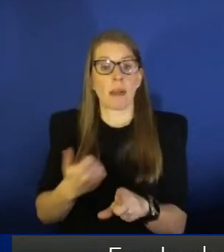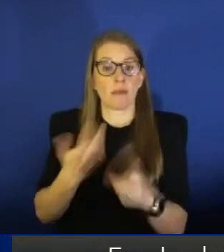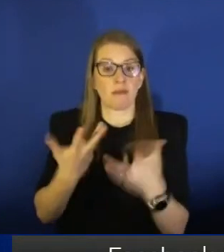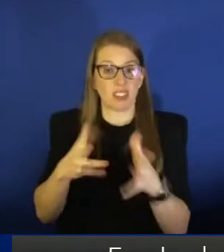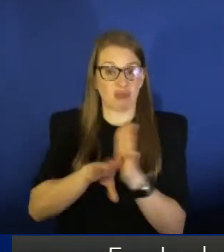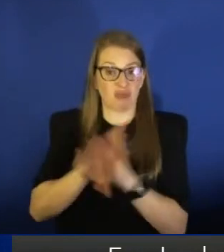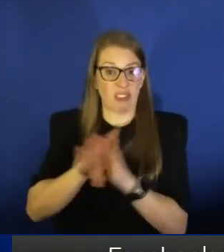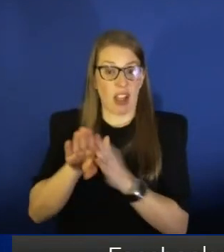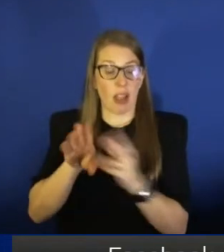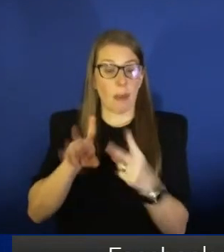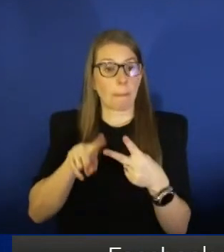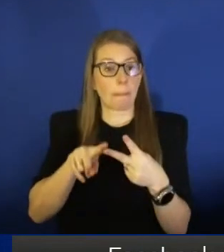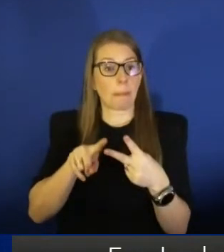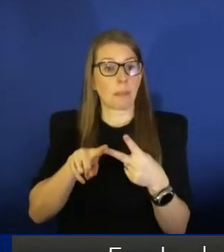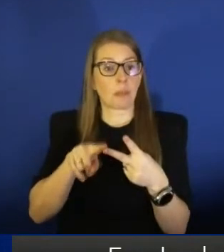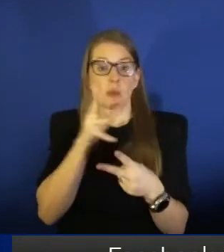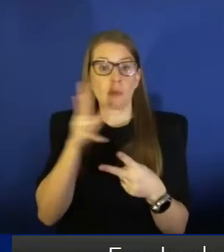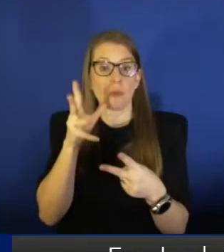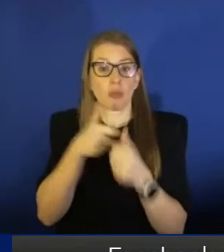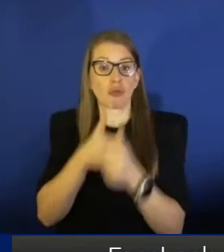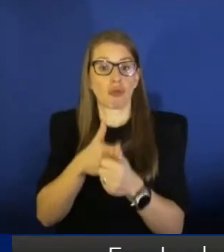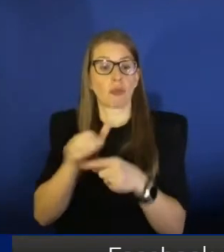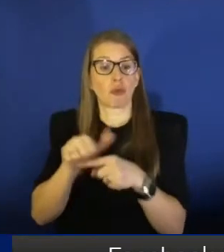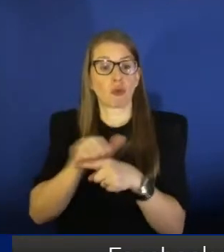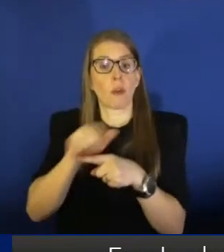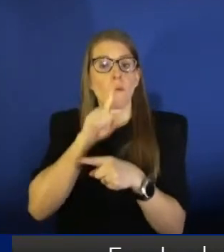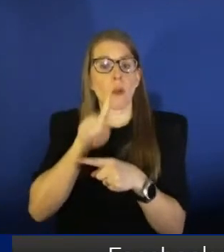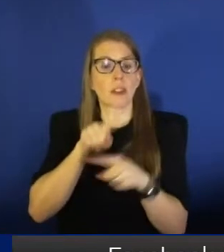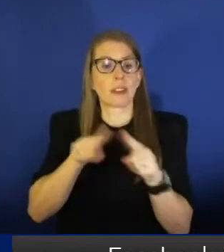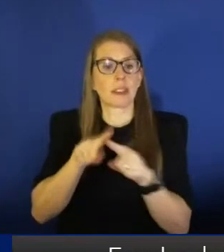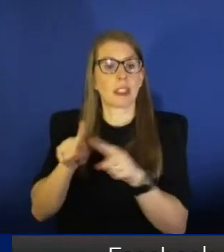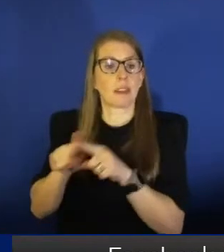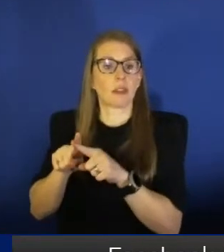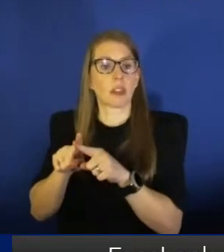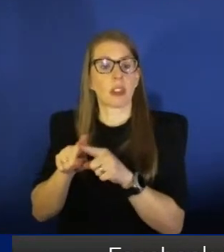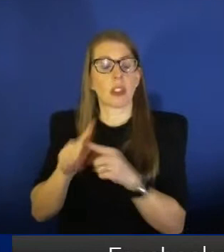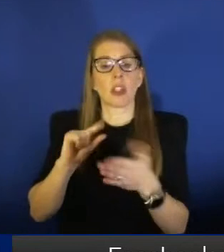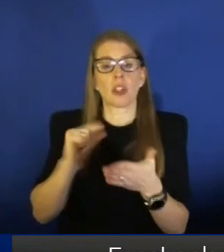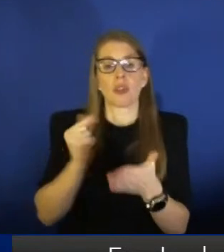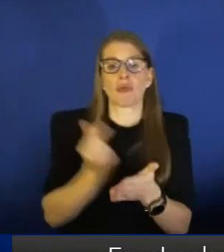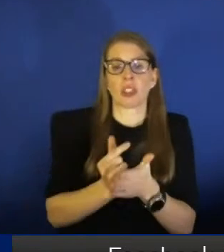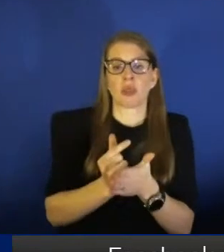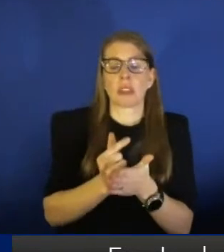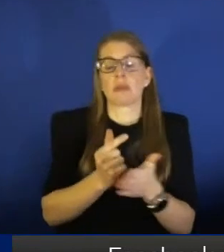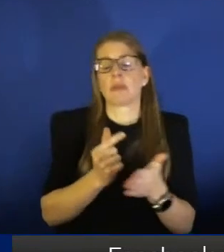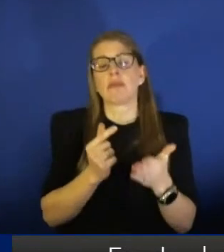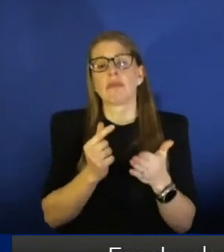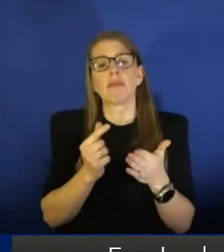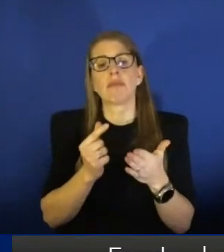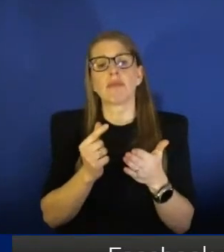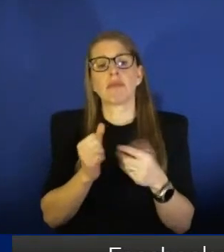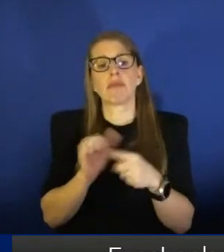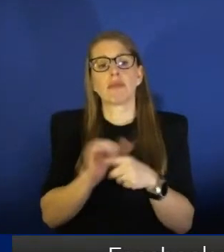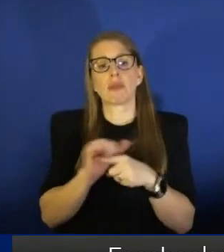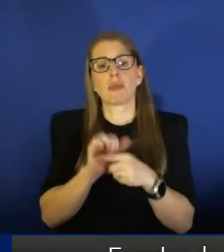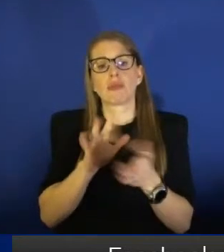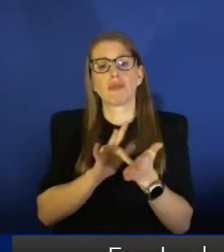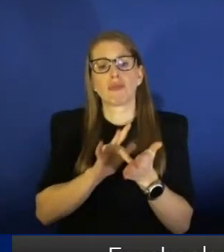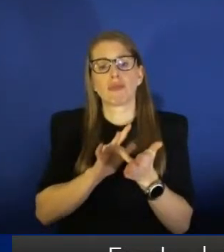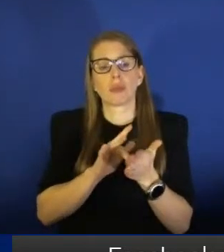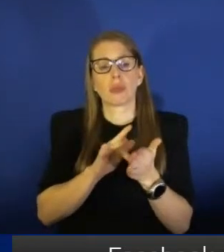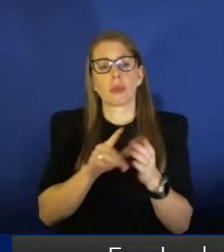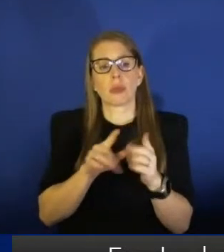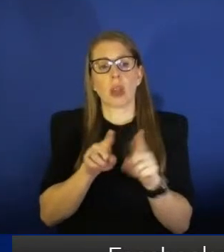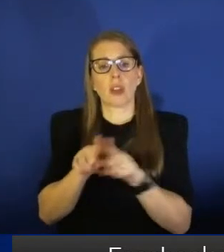rural track training for different graduate medical education programs. in primary care as well as